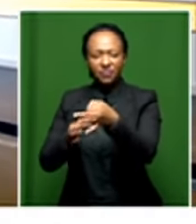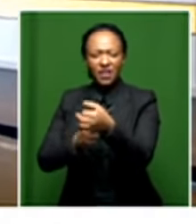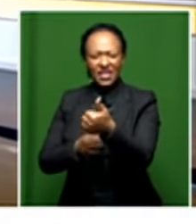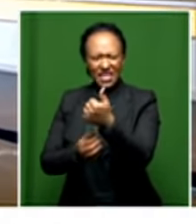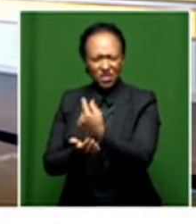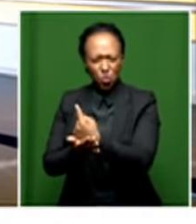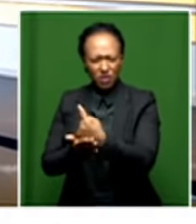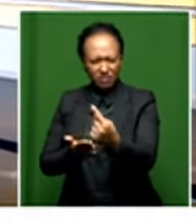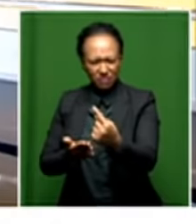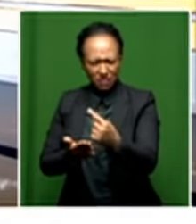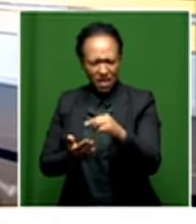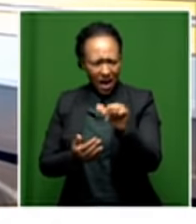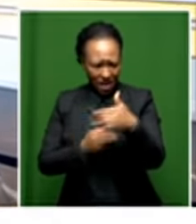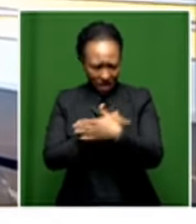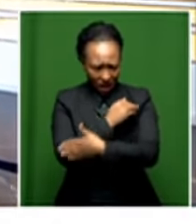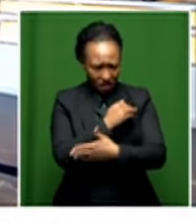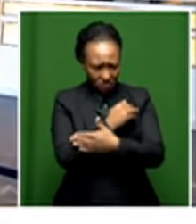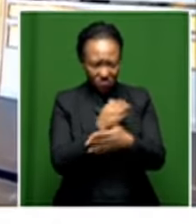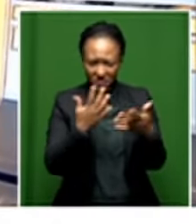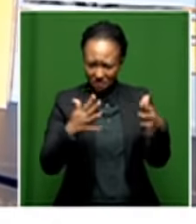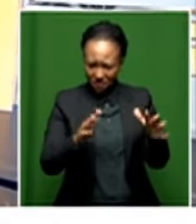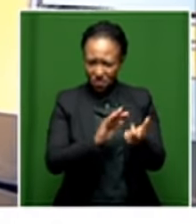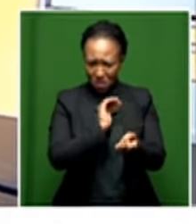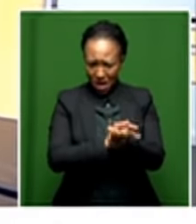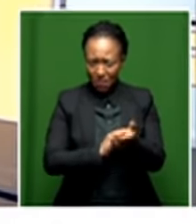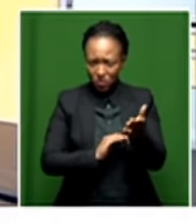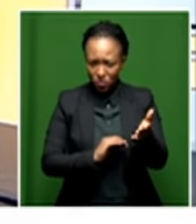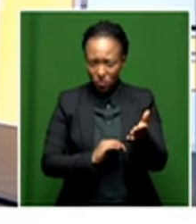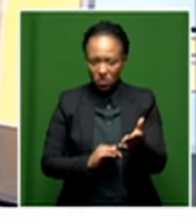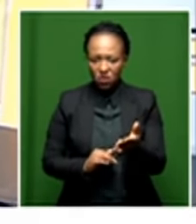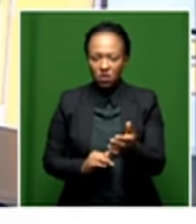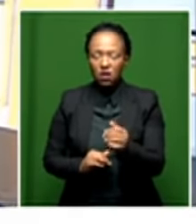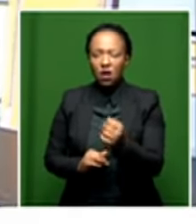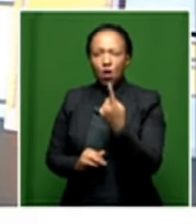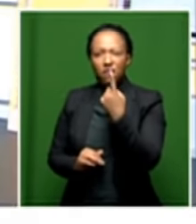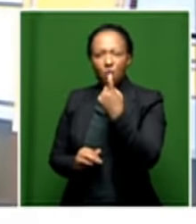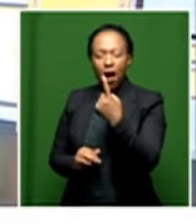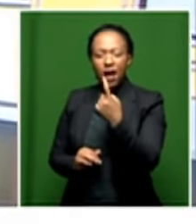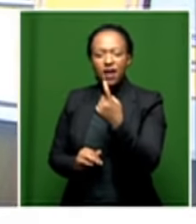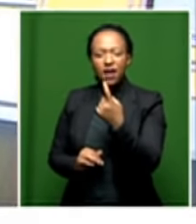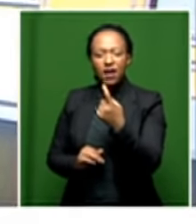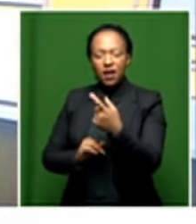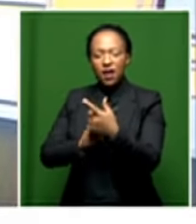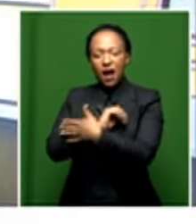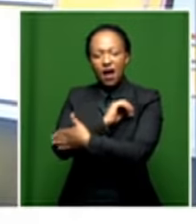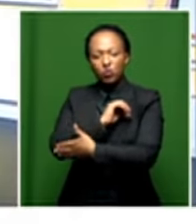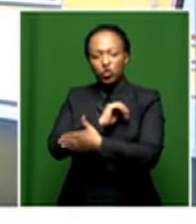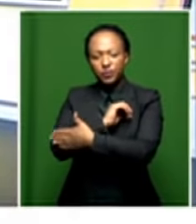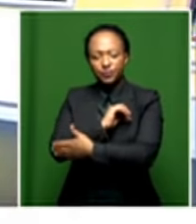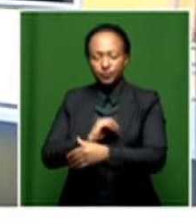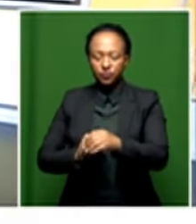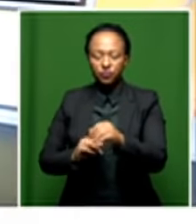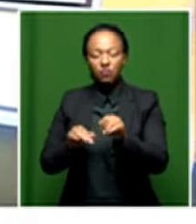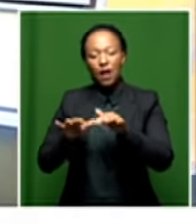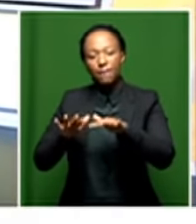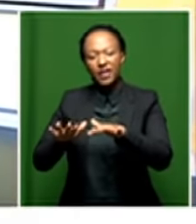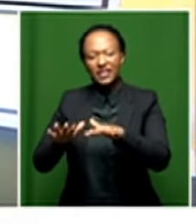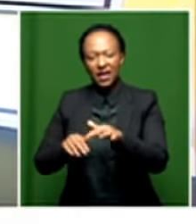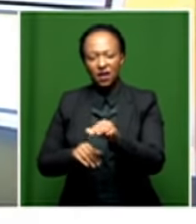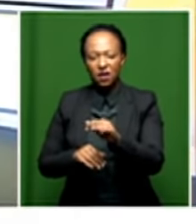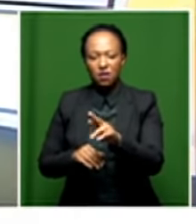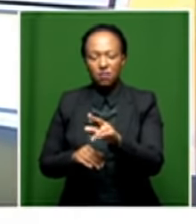that far? There's only one study from Britain where they looked at 3 months